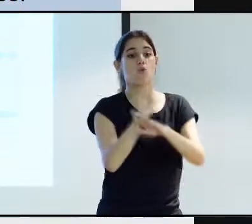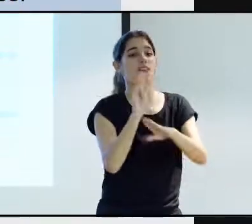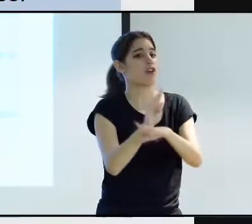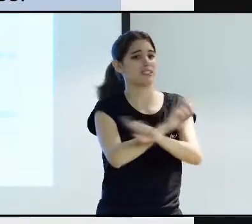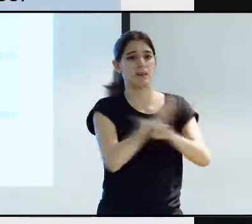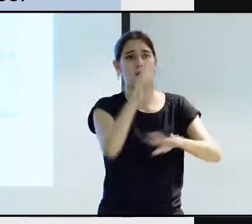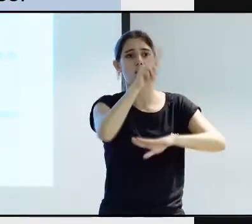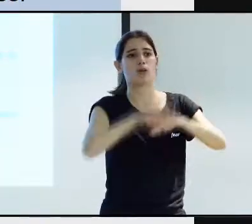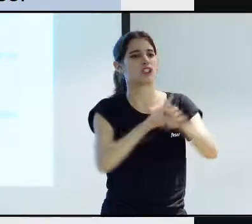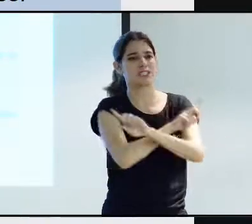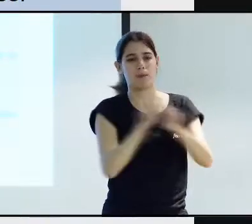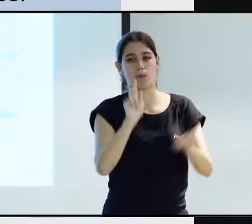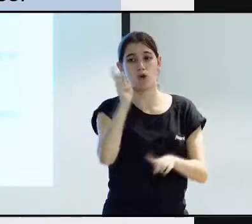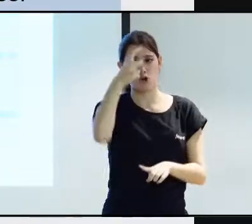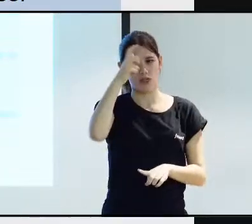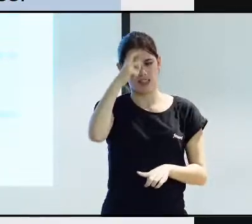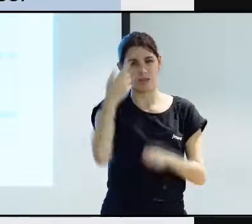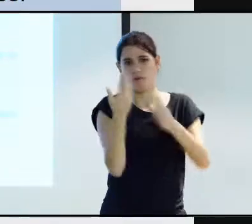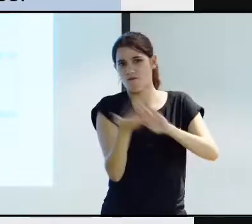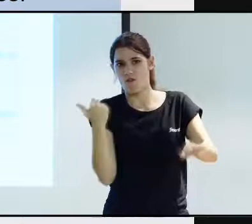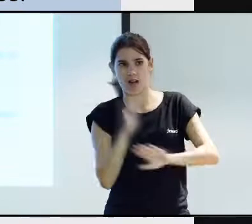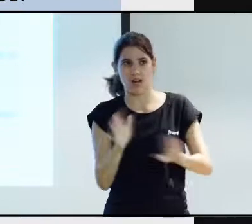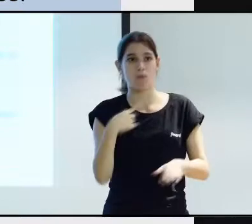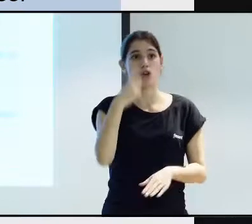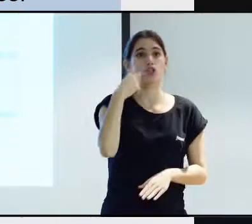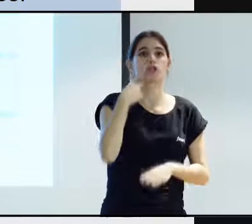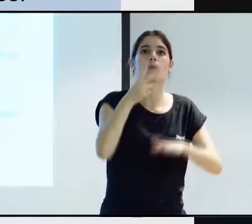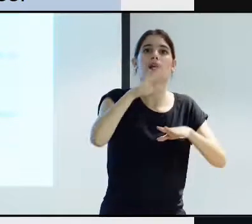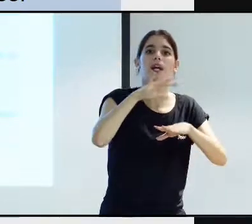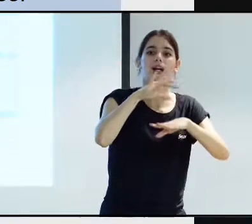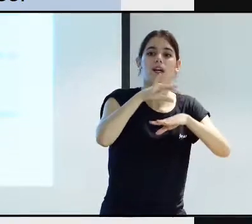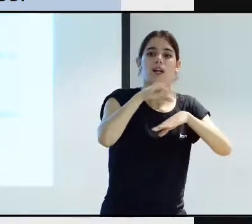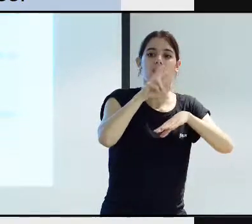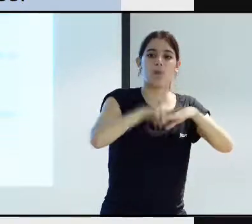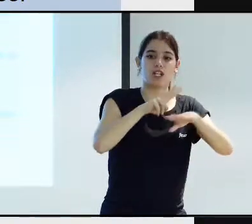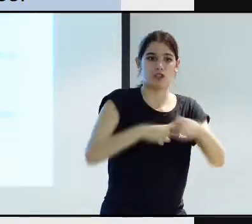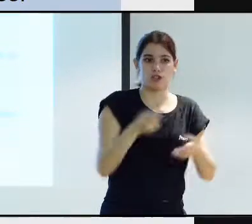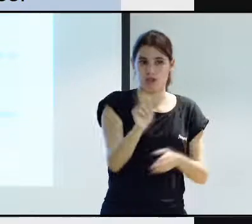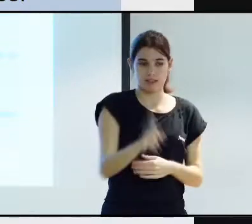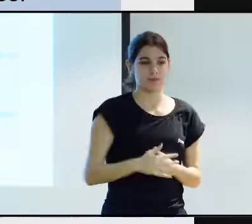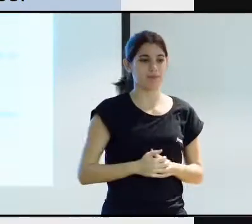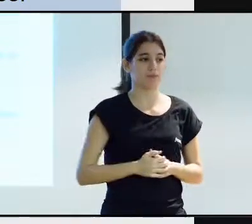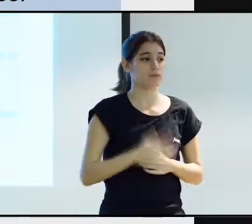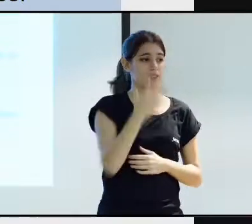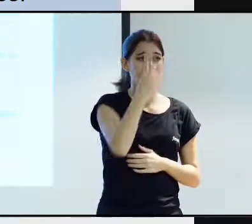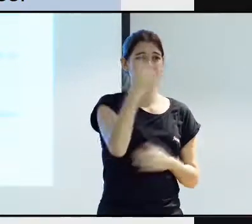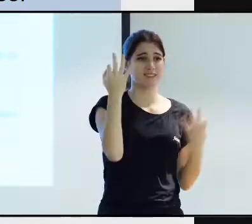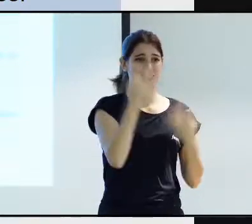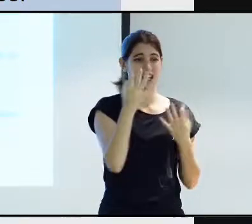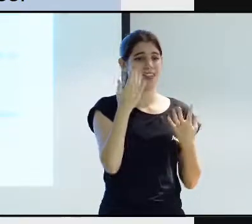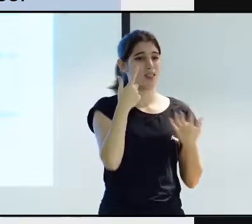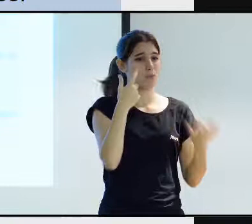not caregivers, they're not monitors, they are there to provide personal assistance, although we're more used to the